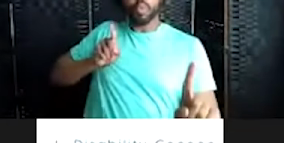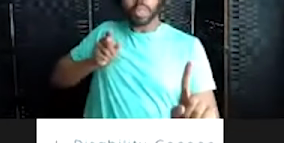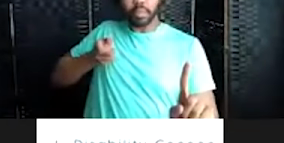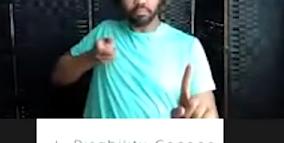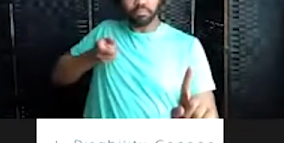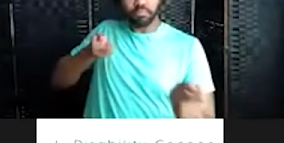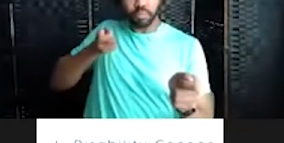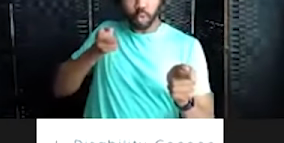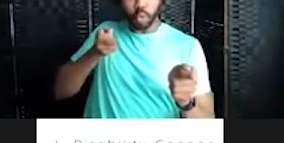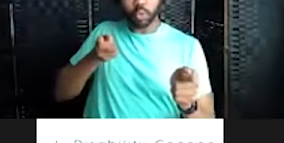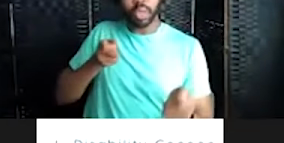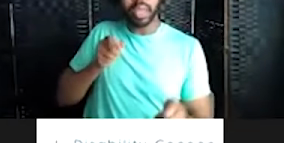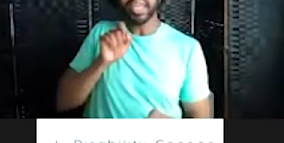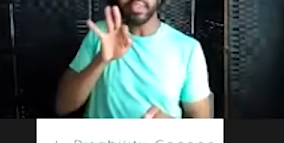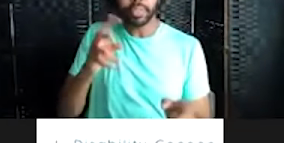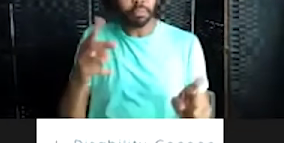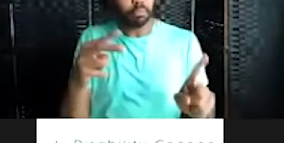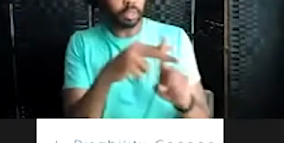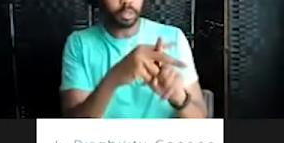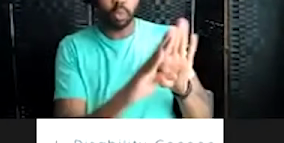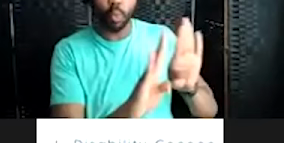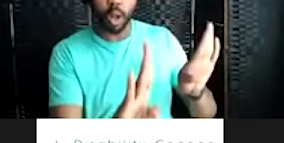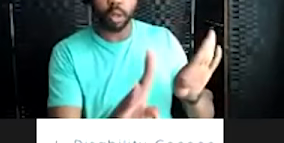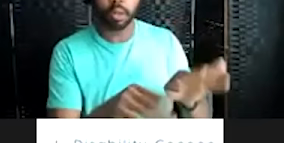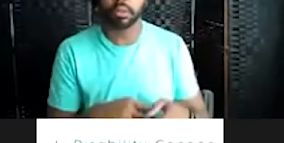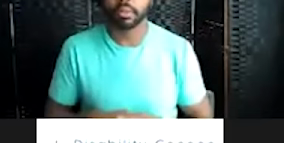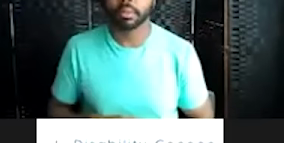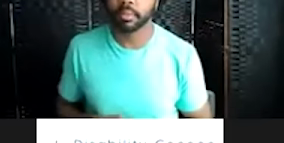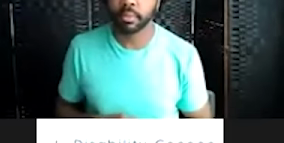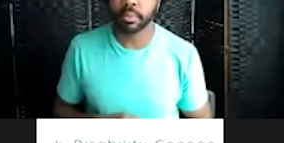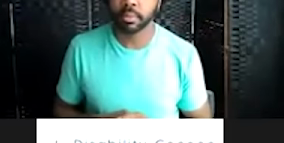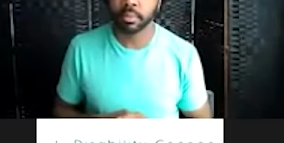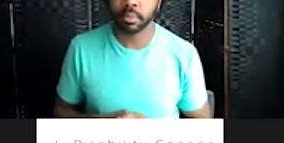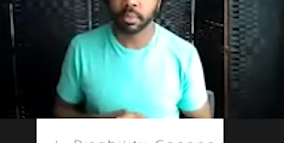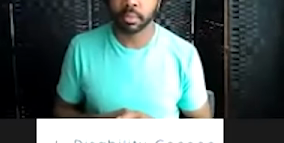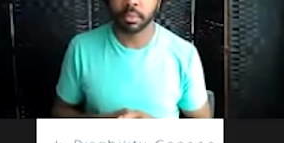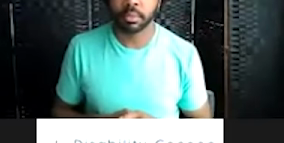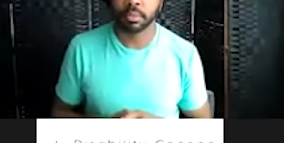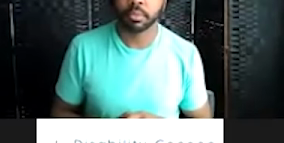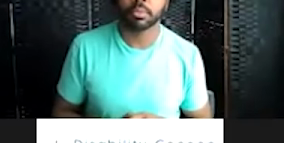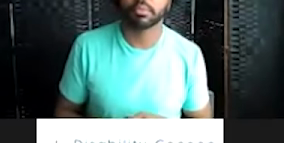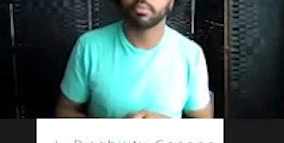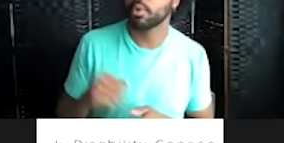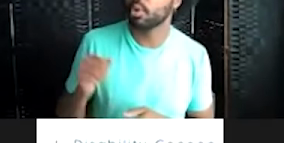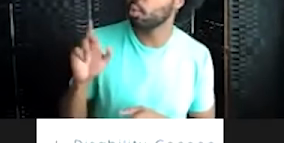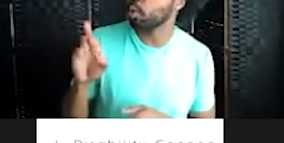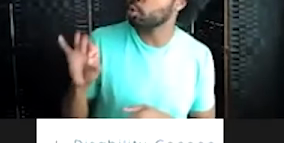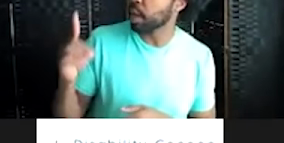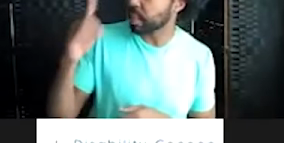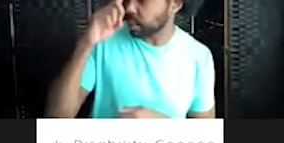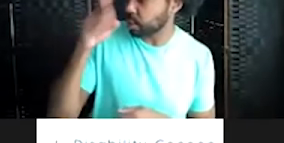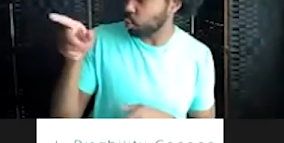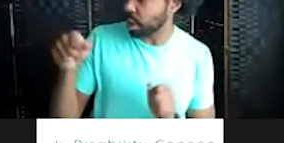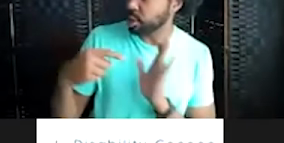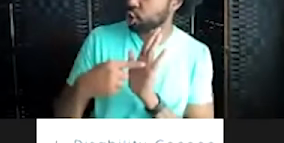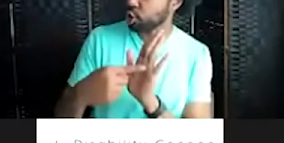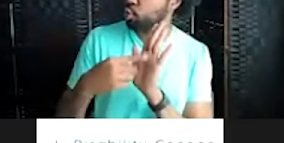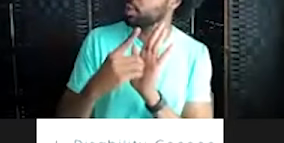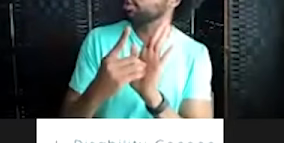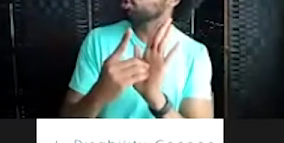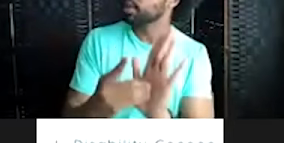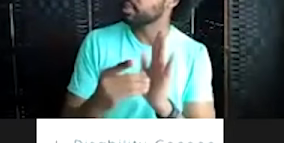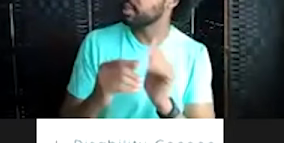that are plugged into a wall outlet. And I think you have a chance to be able to demonstrate how we can turn this on, how we can turn items on and off with a